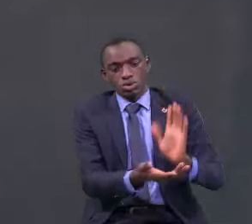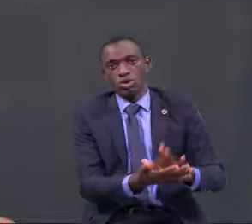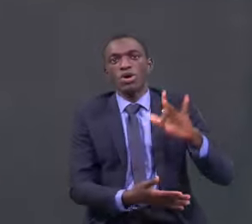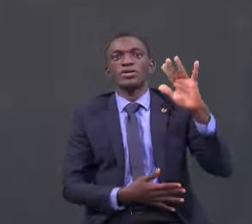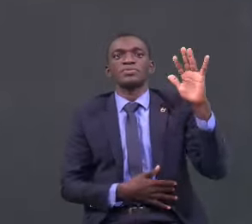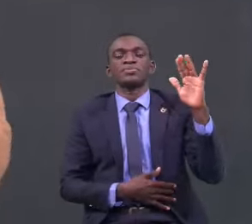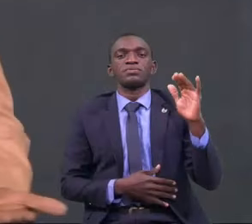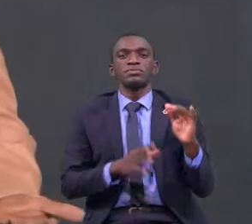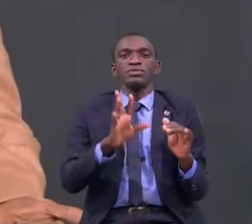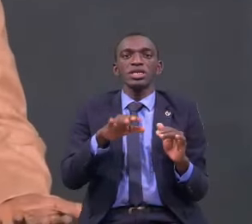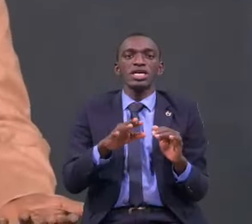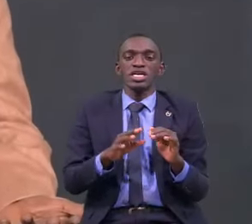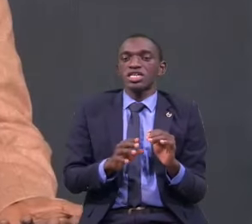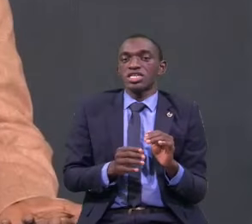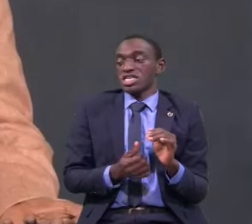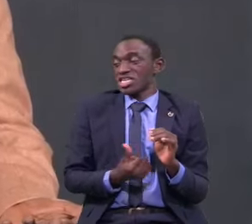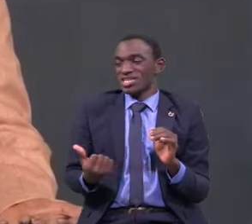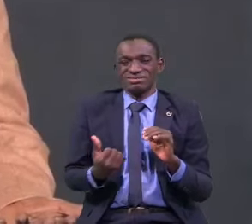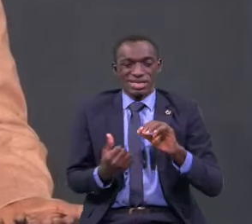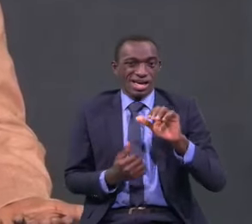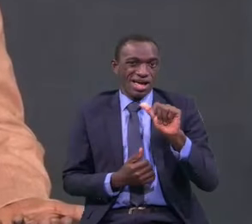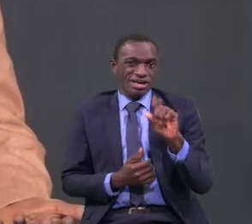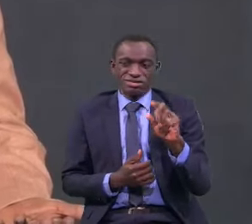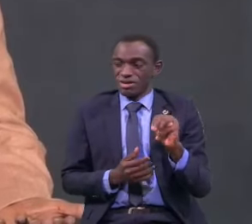Where he was just a beginning point.